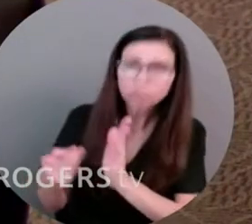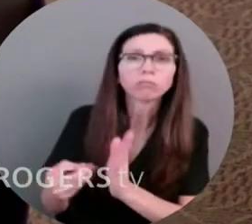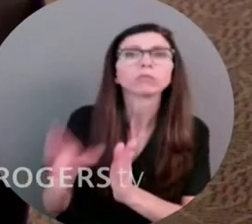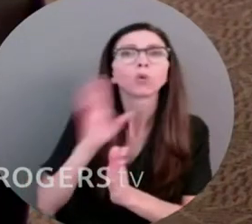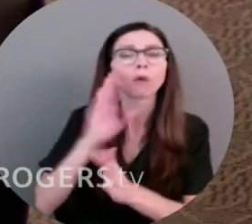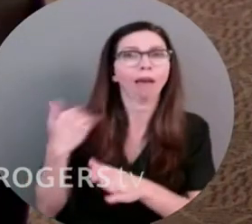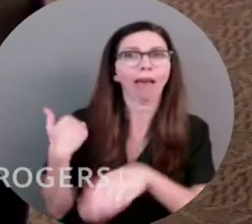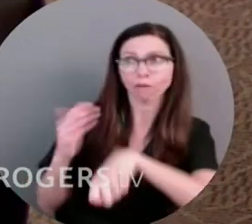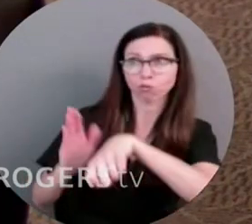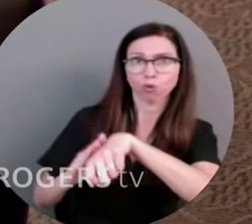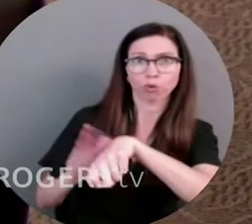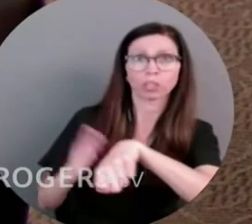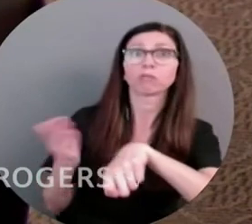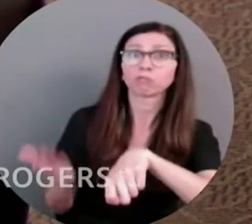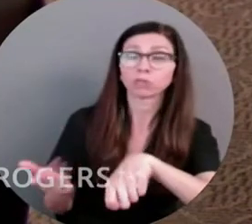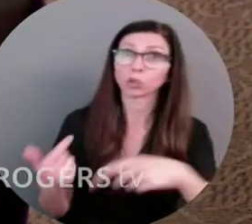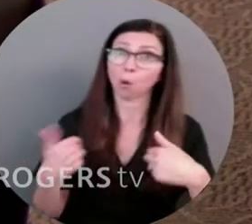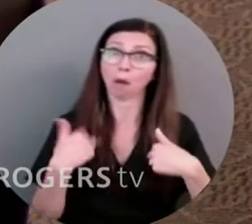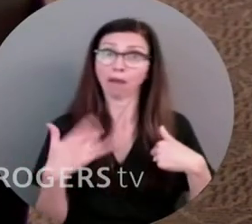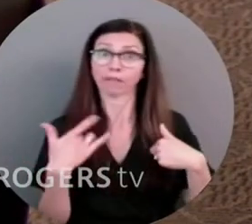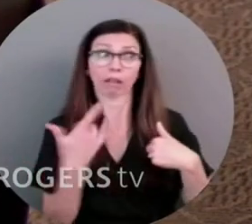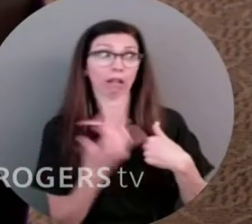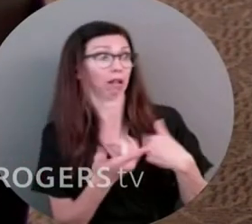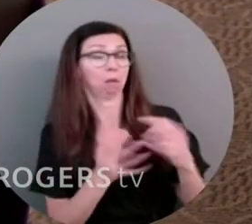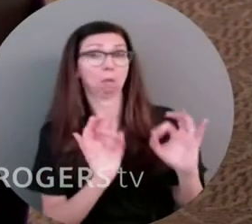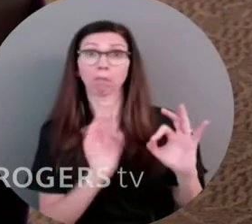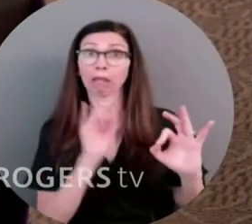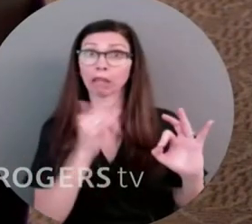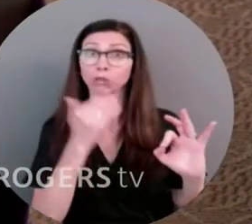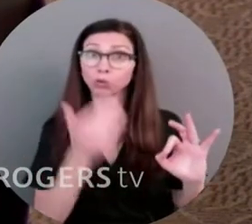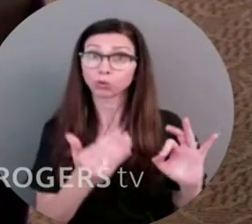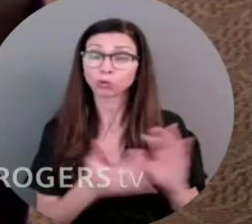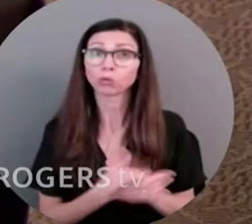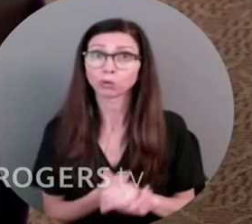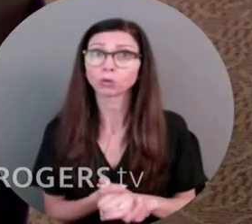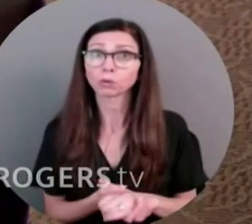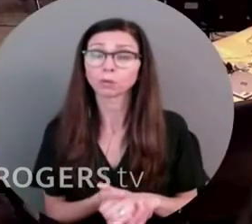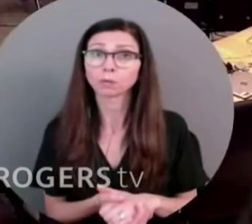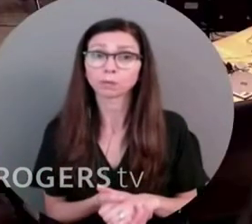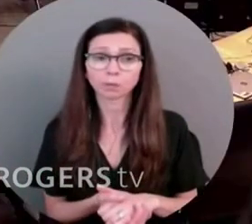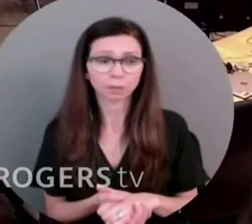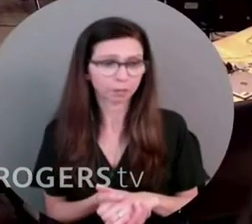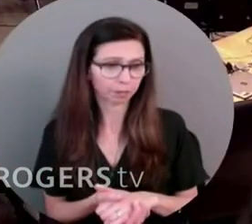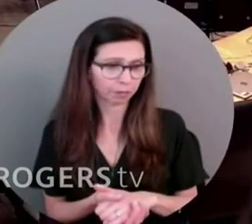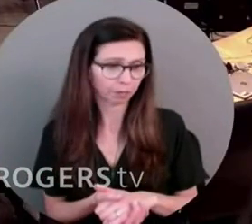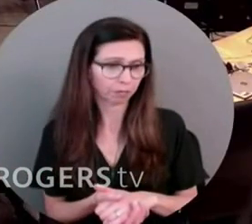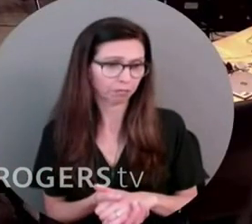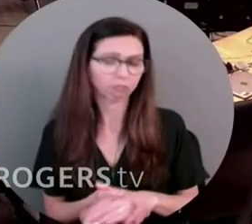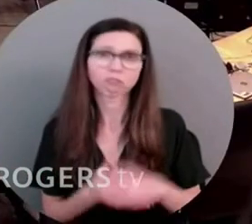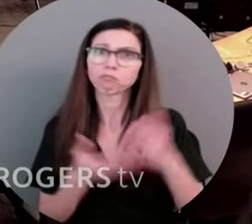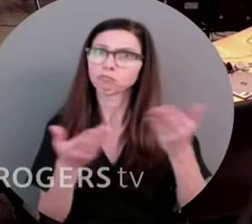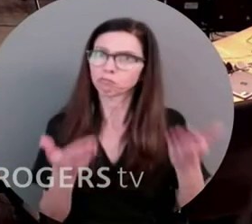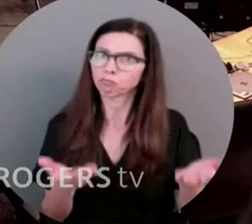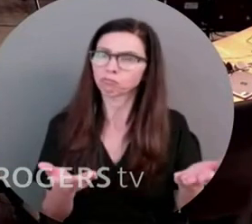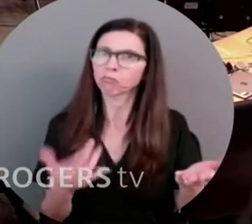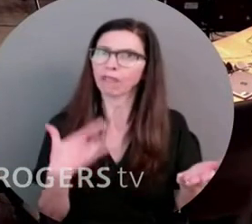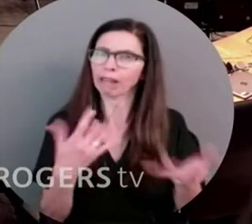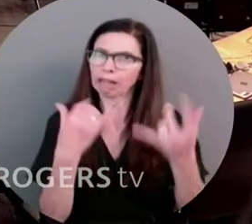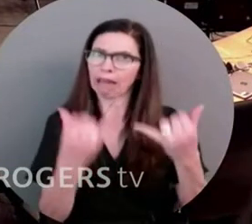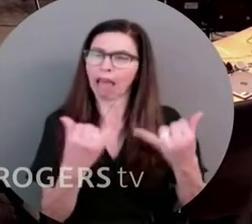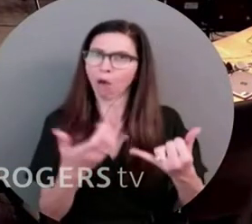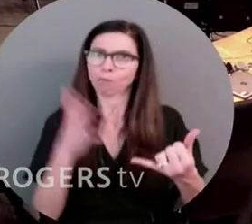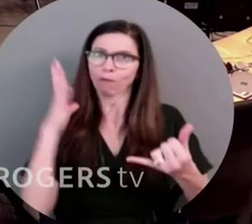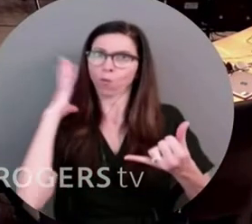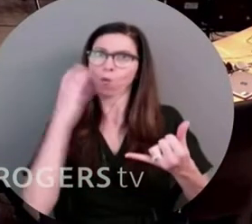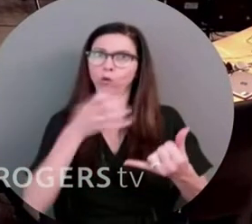it's encouraging to see, really, that at this first stage of the lifting of the lockdown, that people have continued